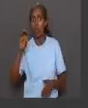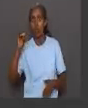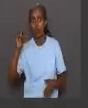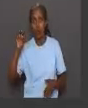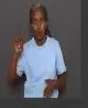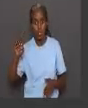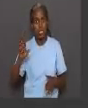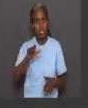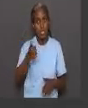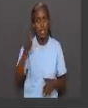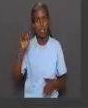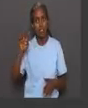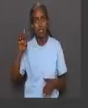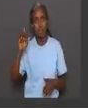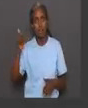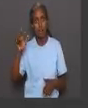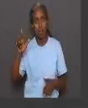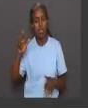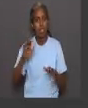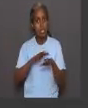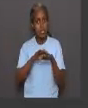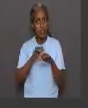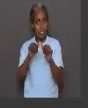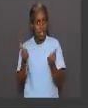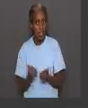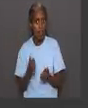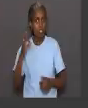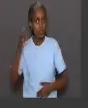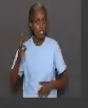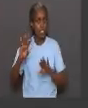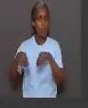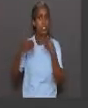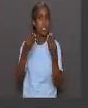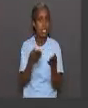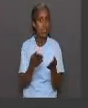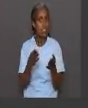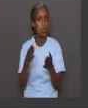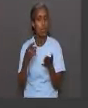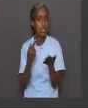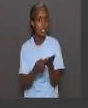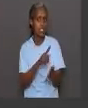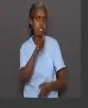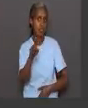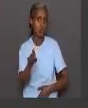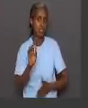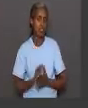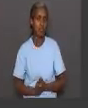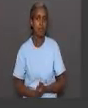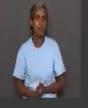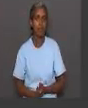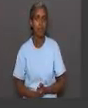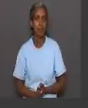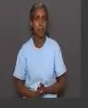cone, the lateral surface area of the frustum is given by this